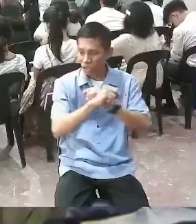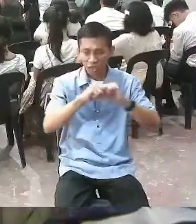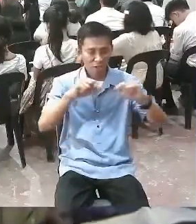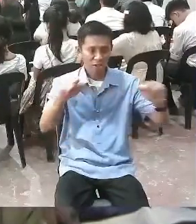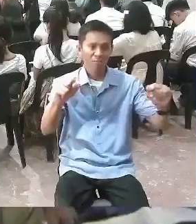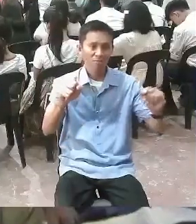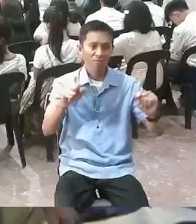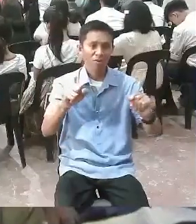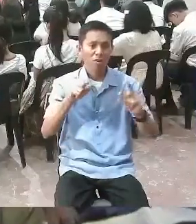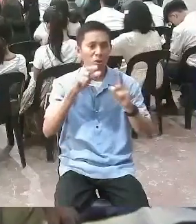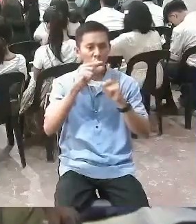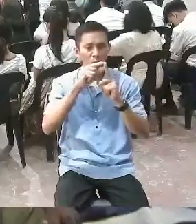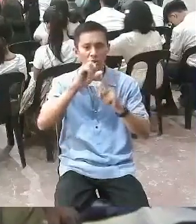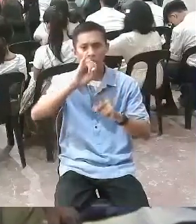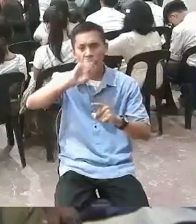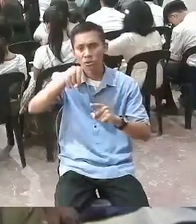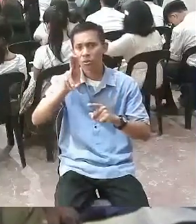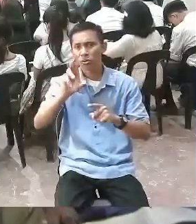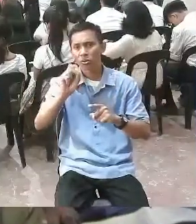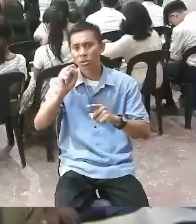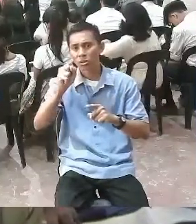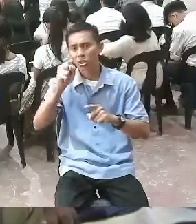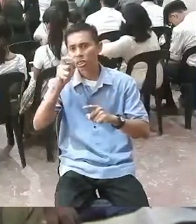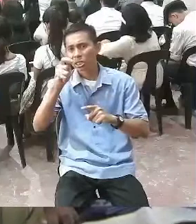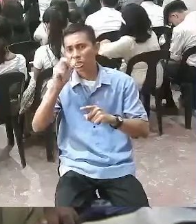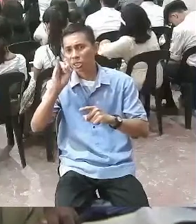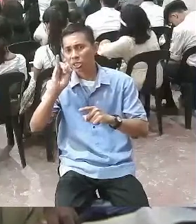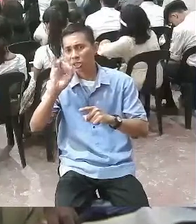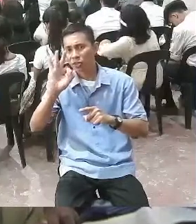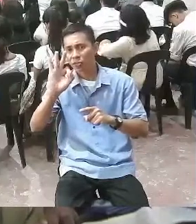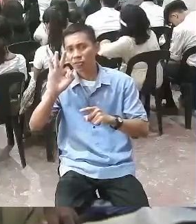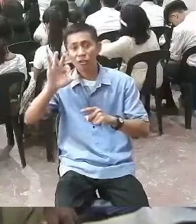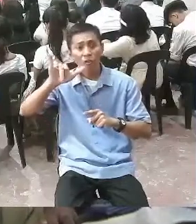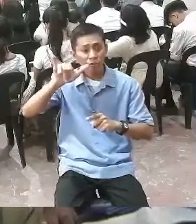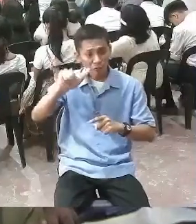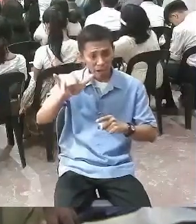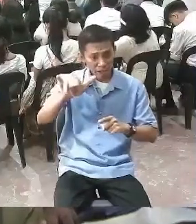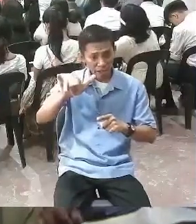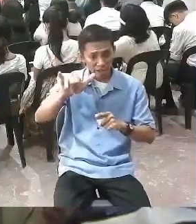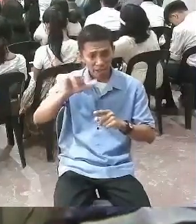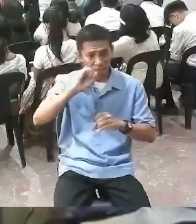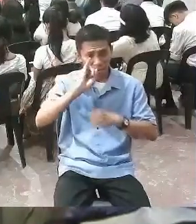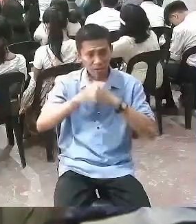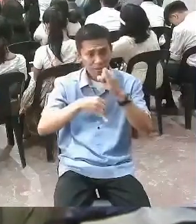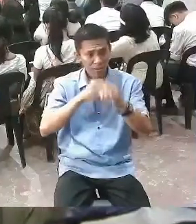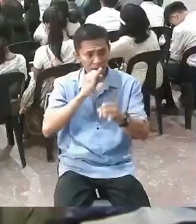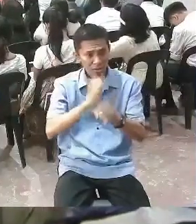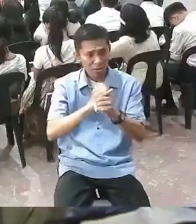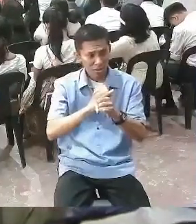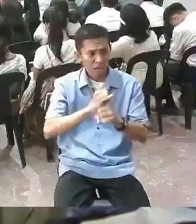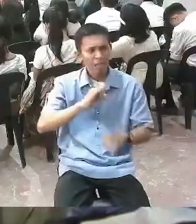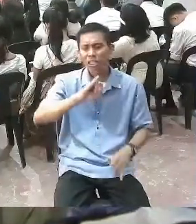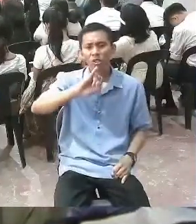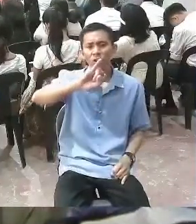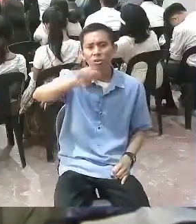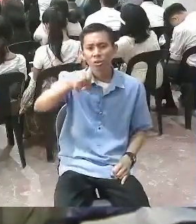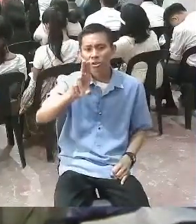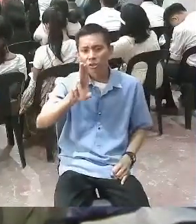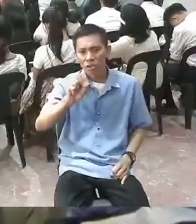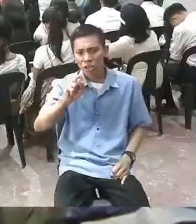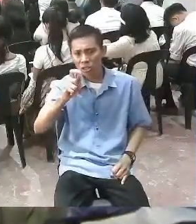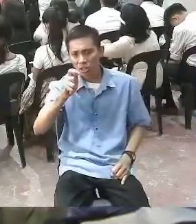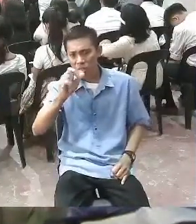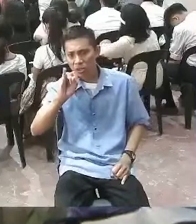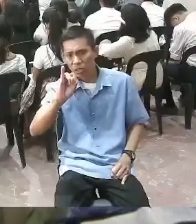The word justified means this, and you'll be able to remember this long after I have gone back to